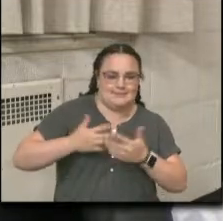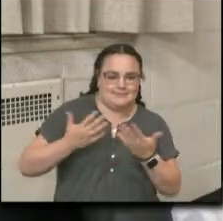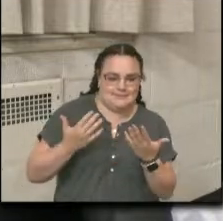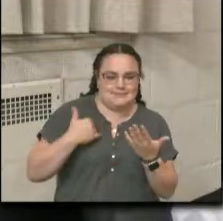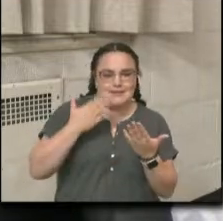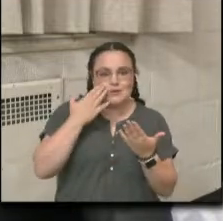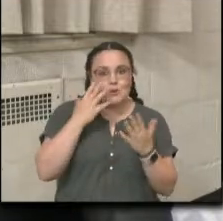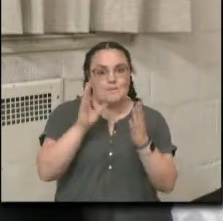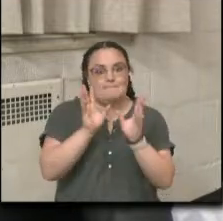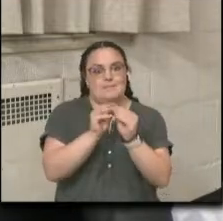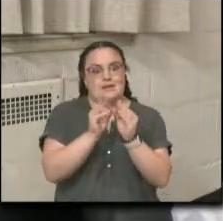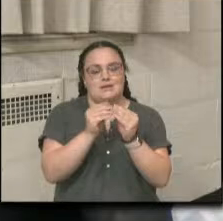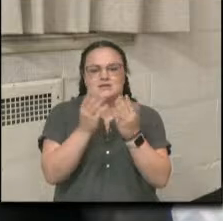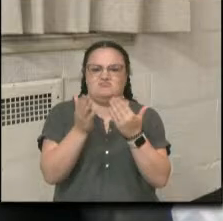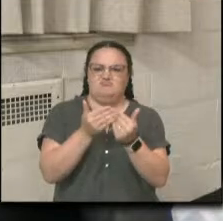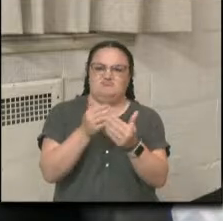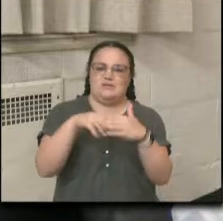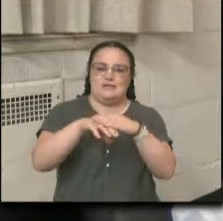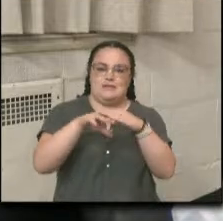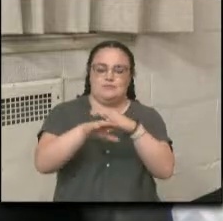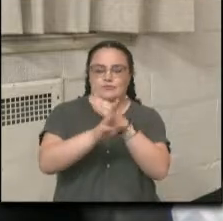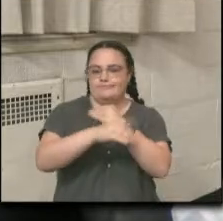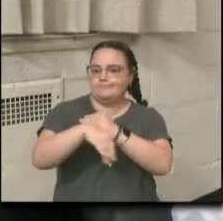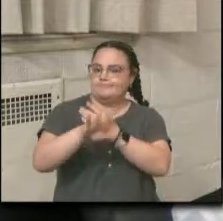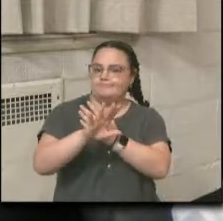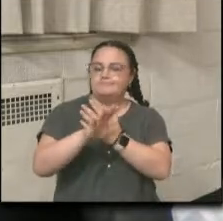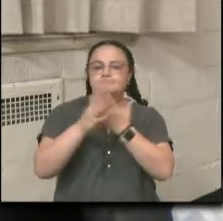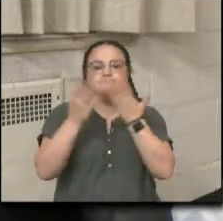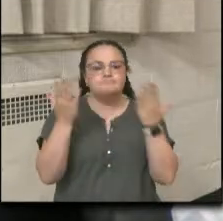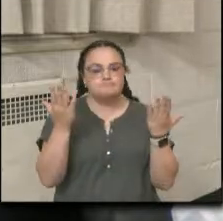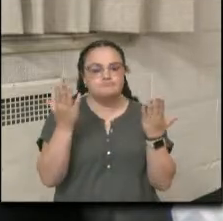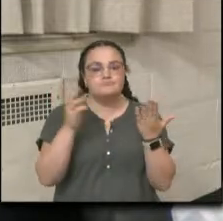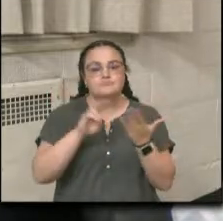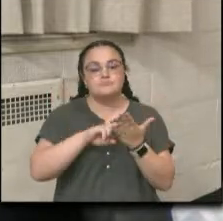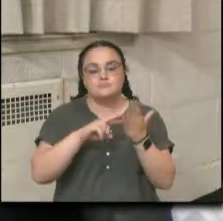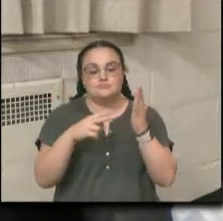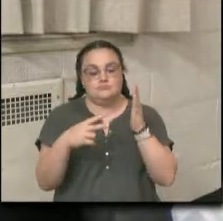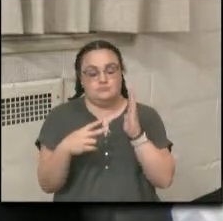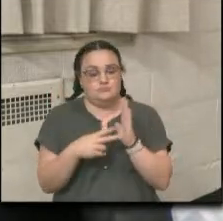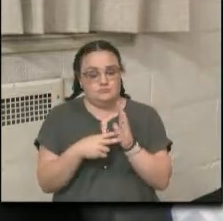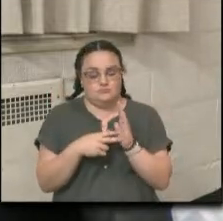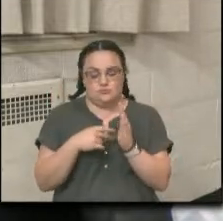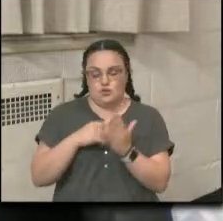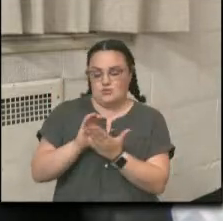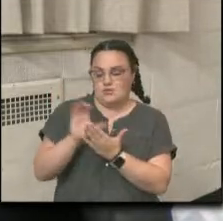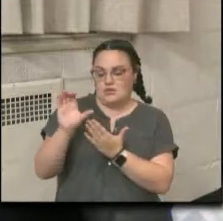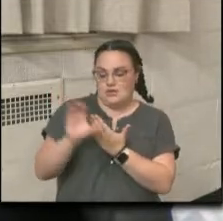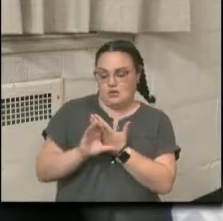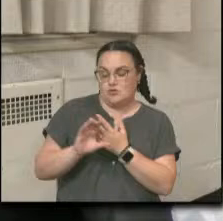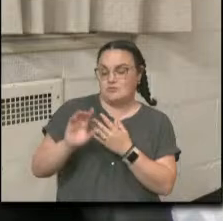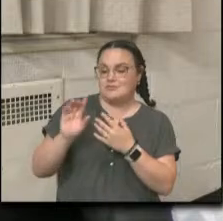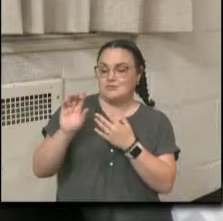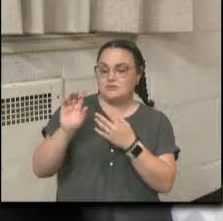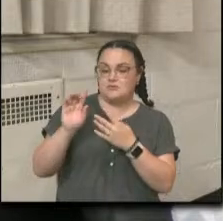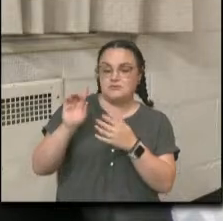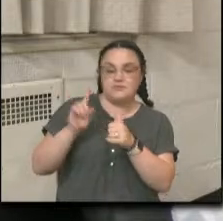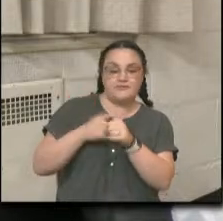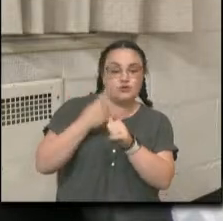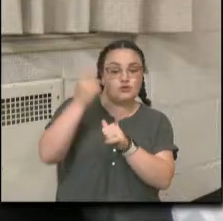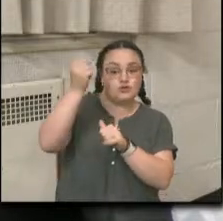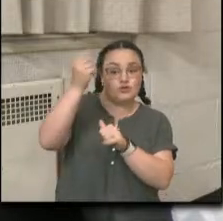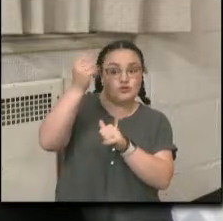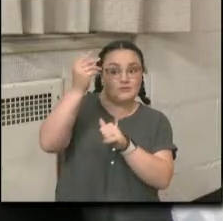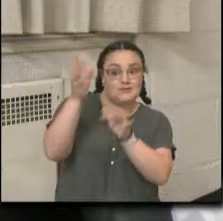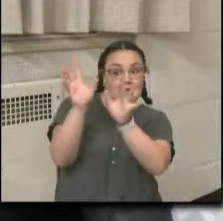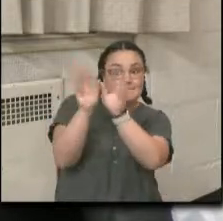more accessible to the public. And so essentially what it would do is on the calendar, the first Thursday